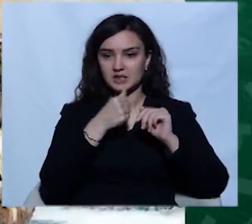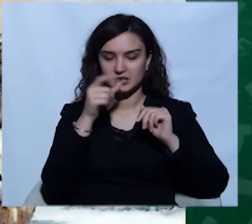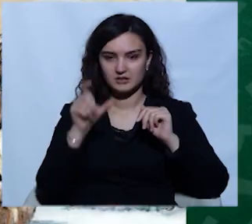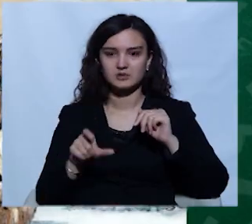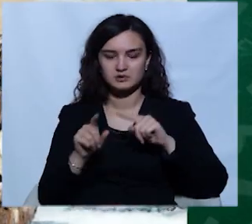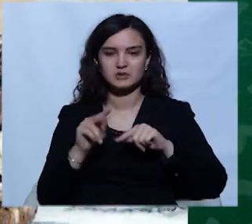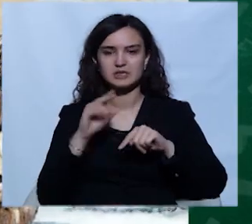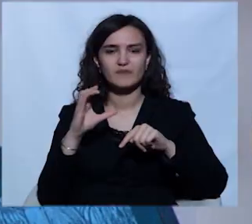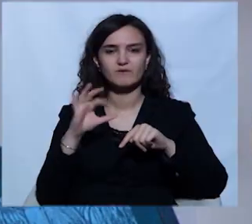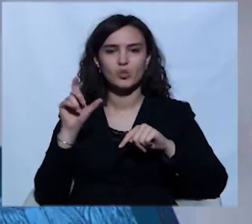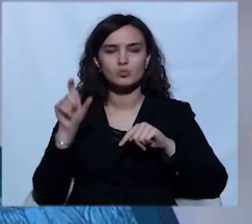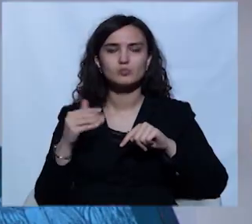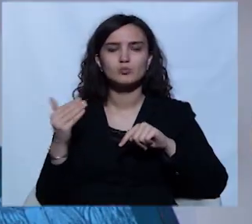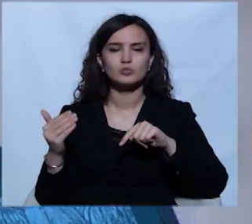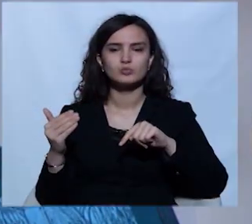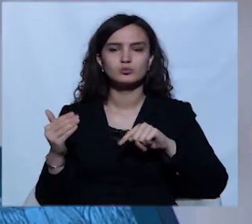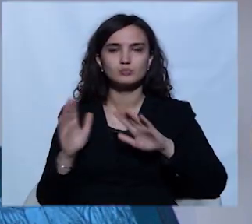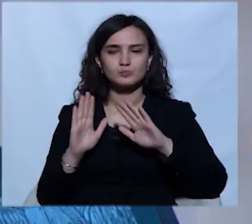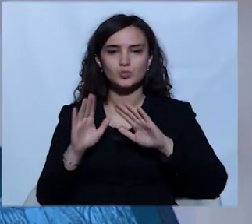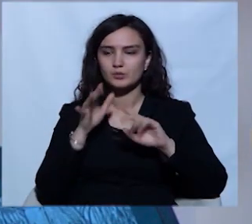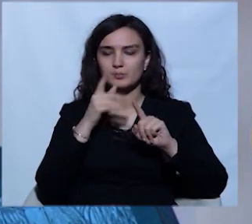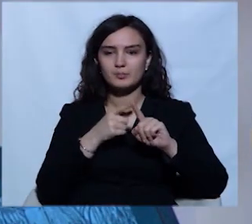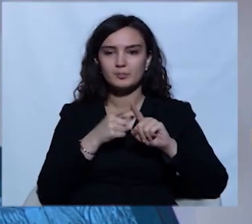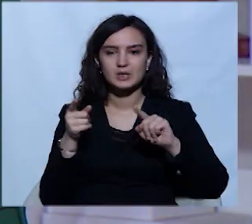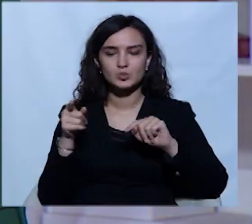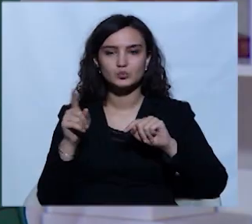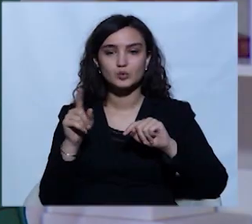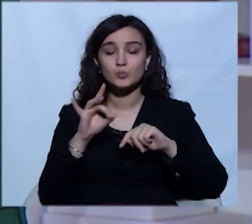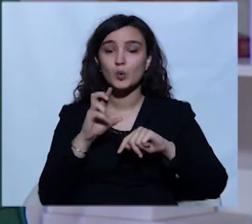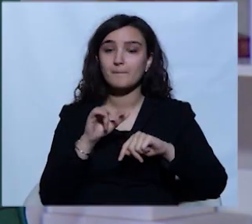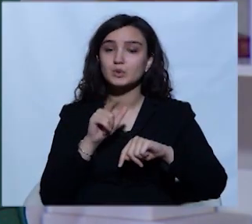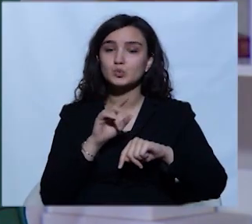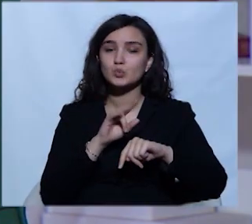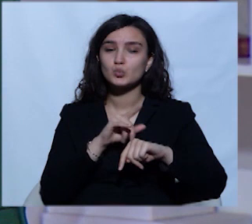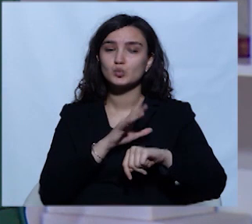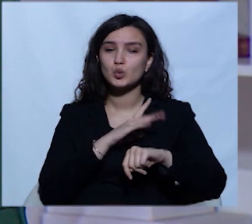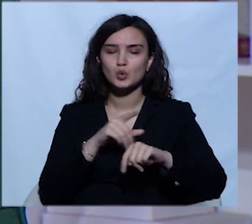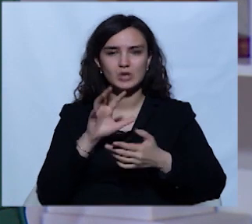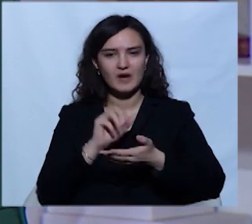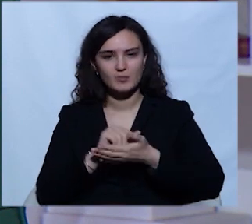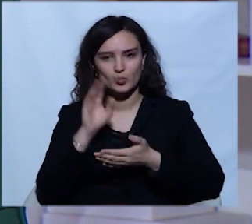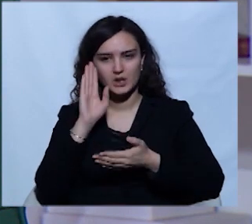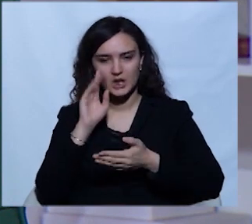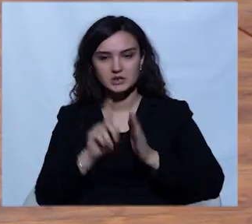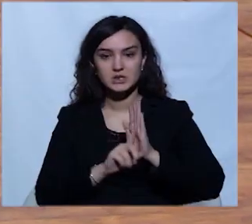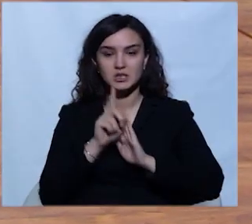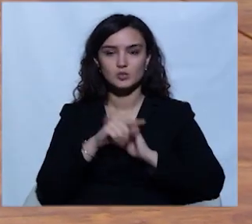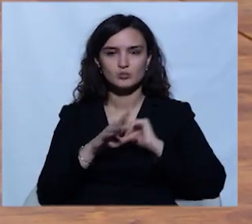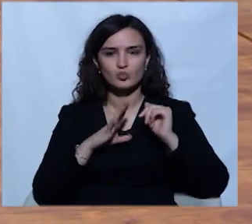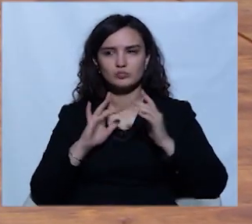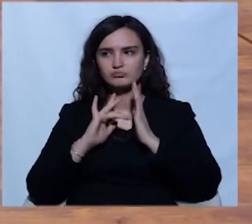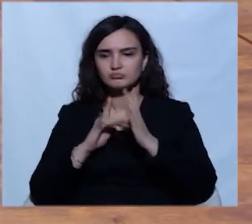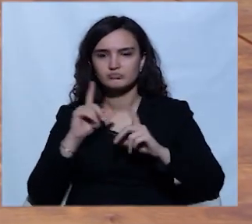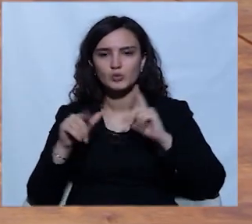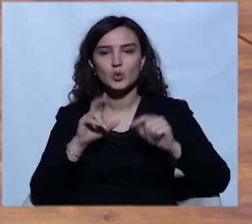reflects Defoe's own experiences, because Robinson Crusoe was a busy man at the beginning of the story. He was traveling